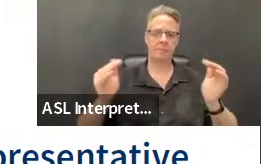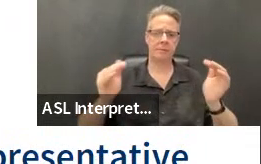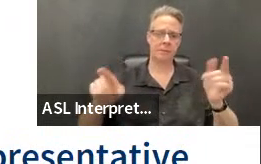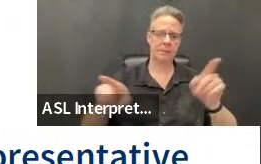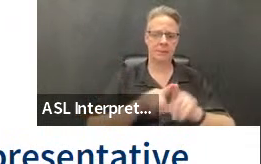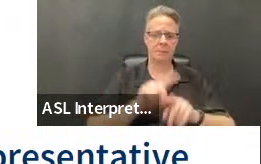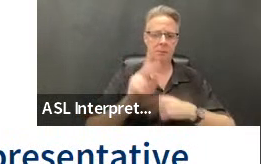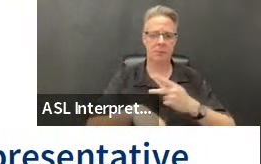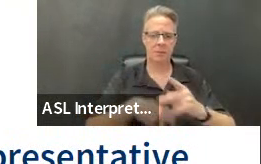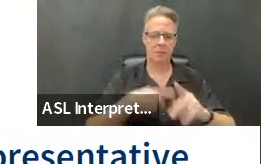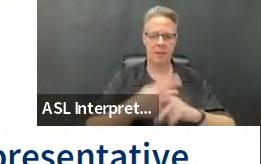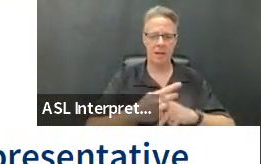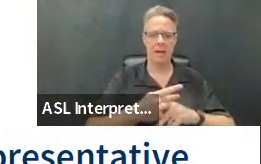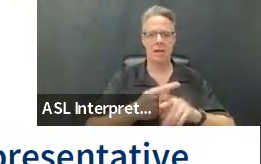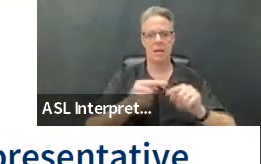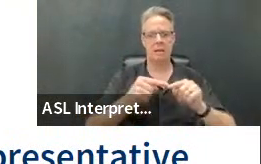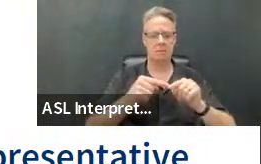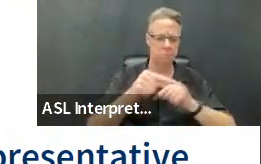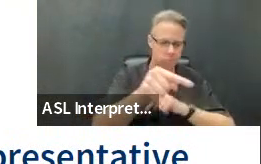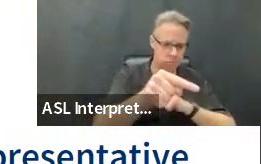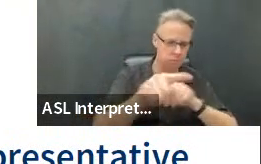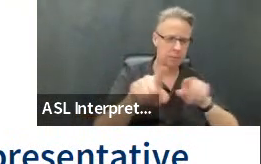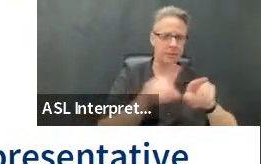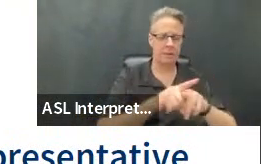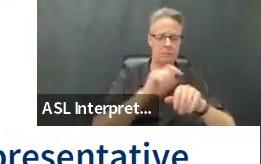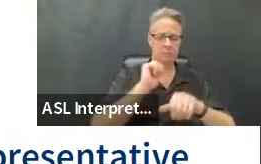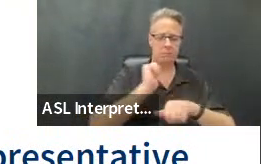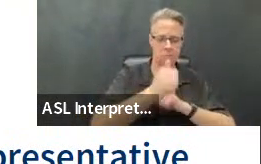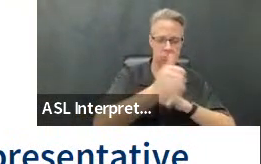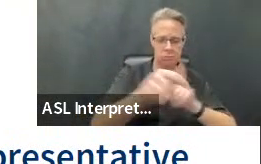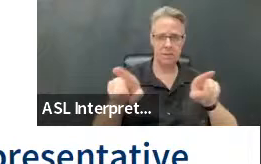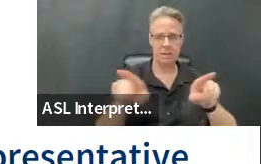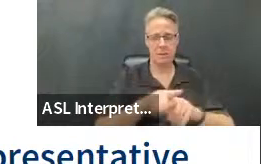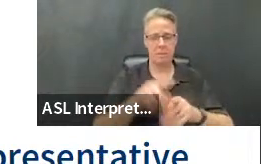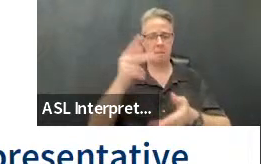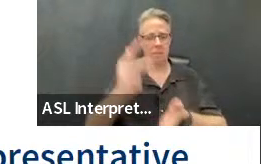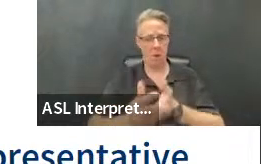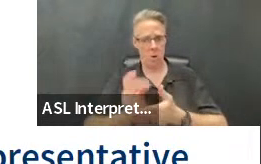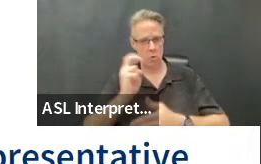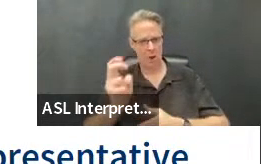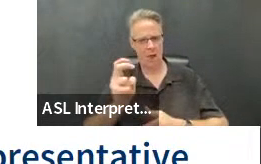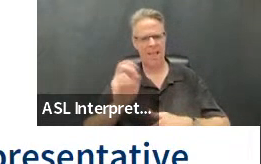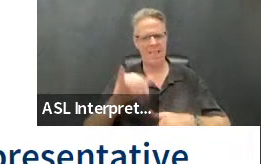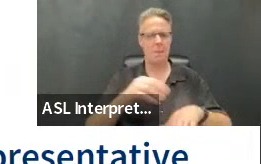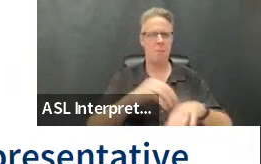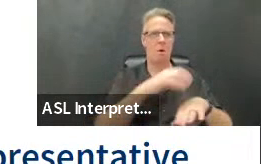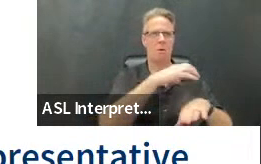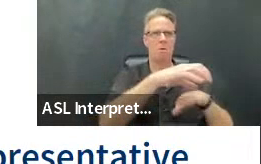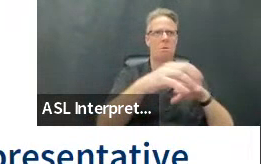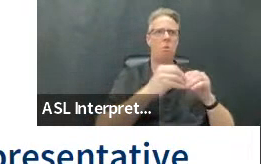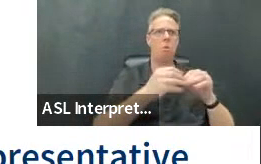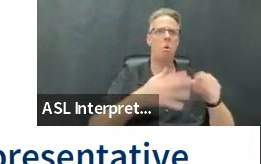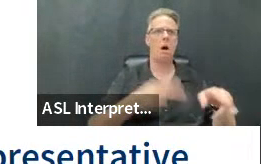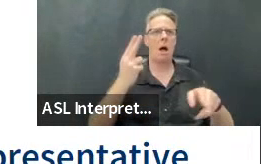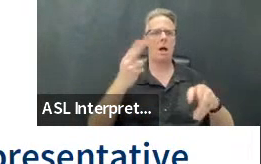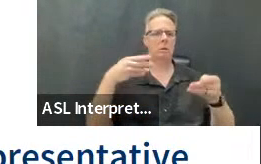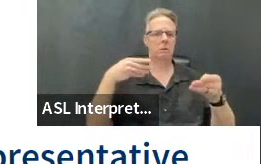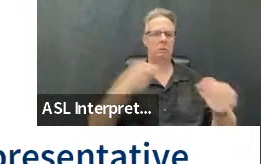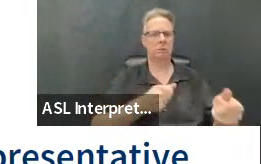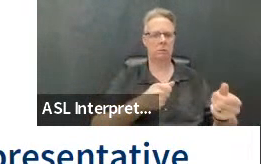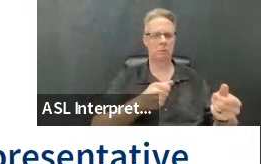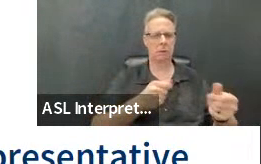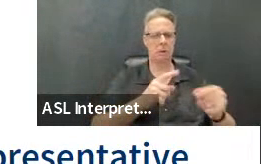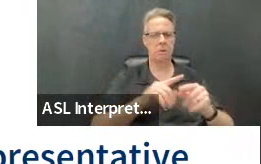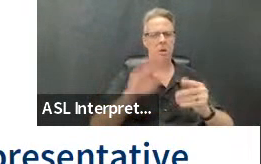alignment, so again, it's the same alignment, it has the same stations, the same park and ride, light rail tends to have a higher capital cost, but a